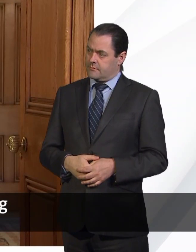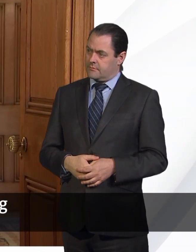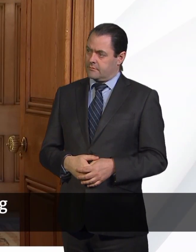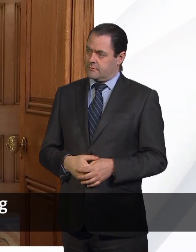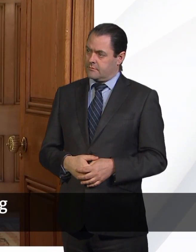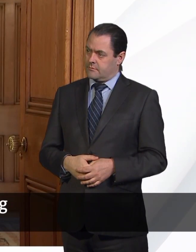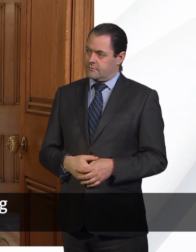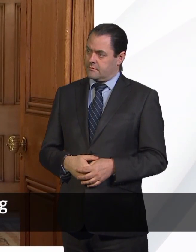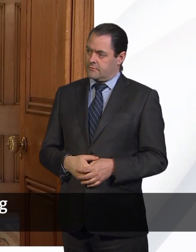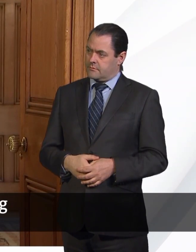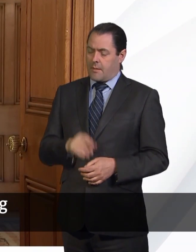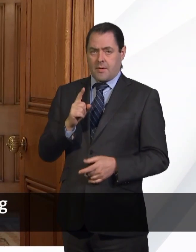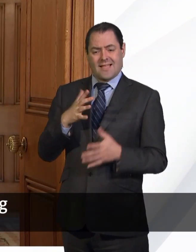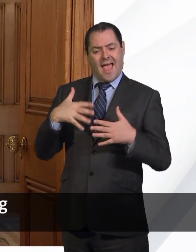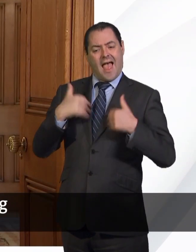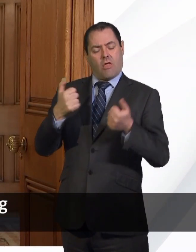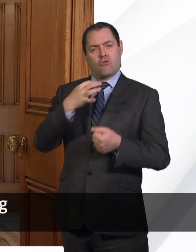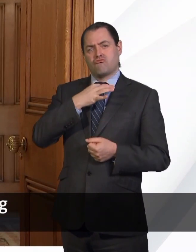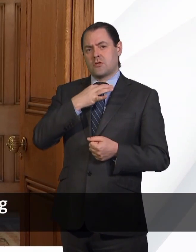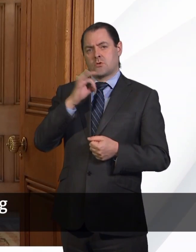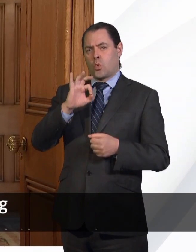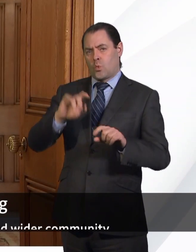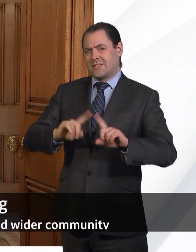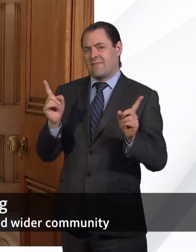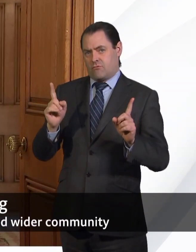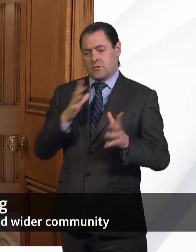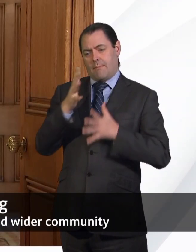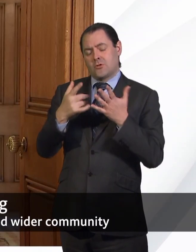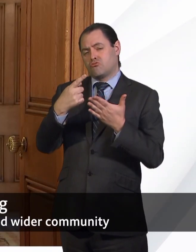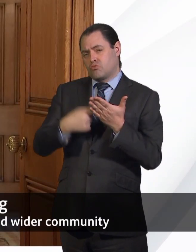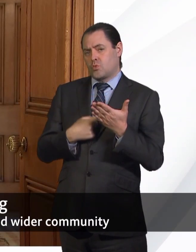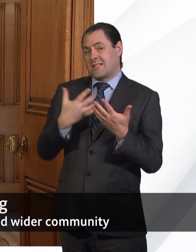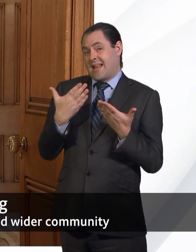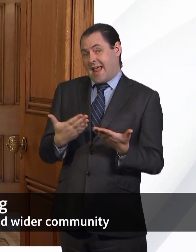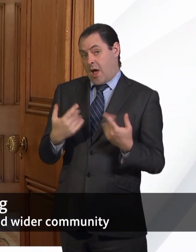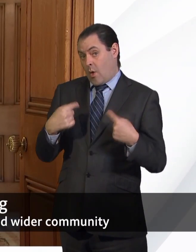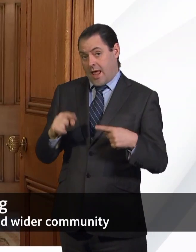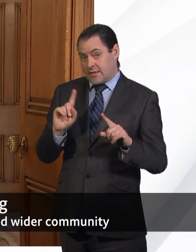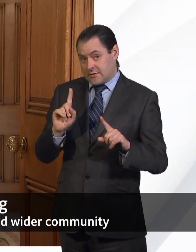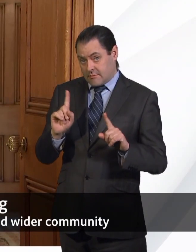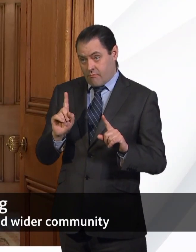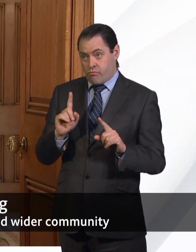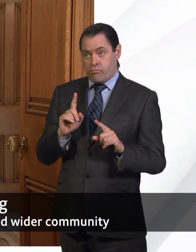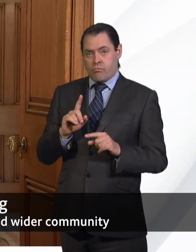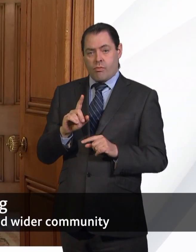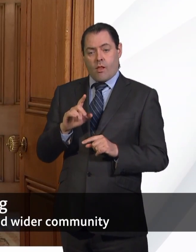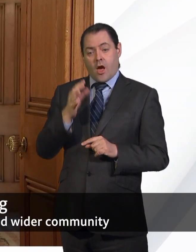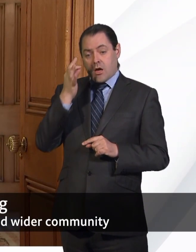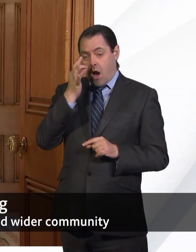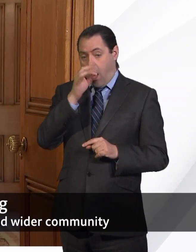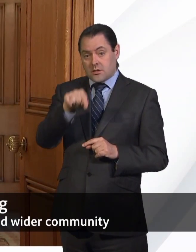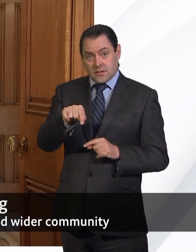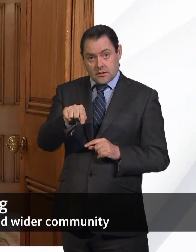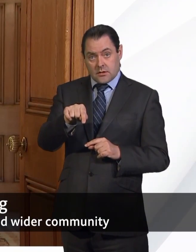difference in the health risk. So we will now allow people to meet in gardens and